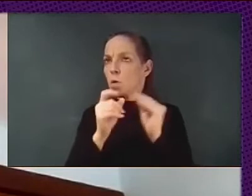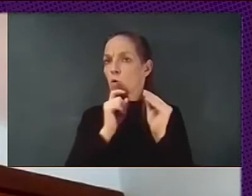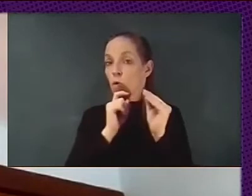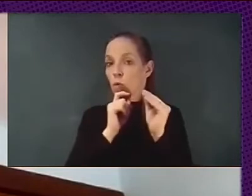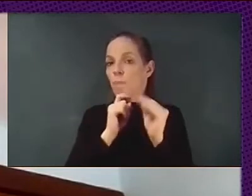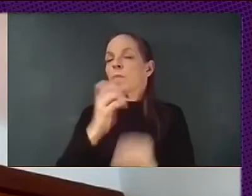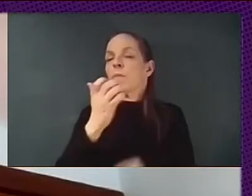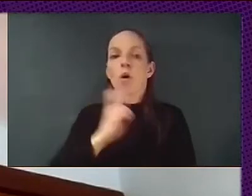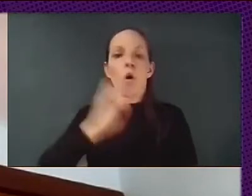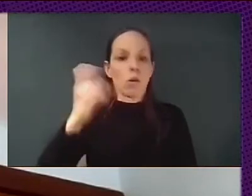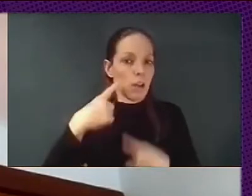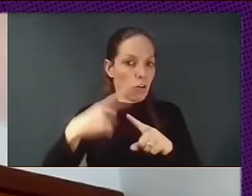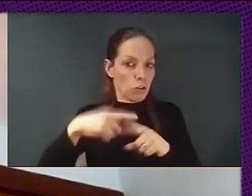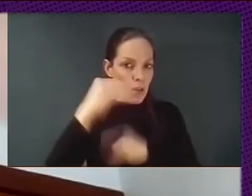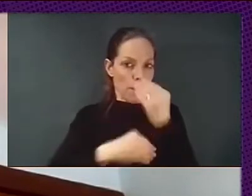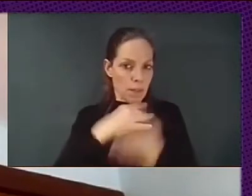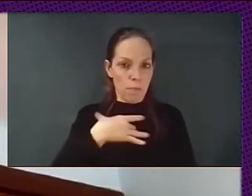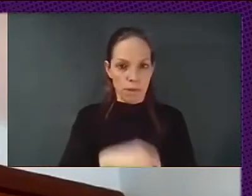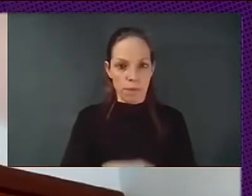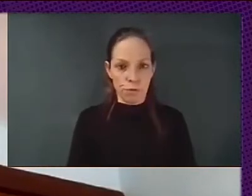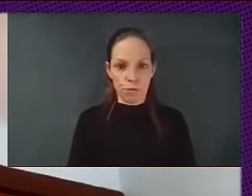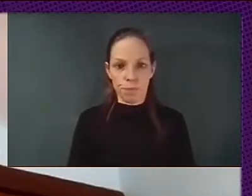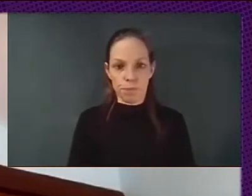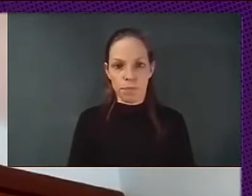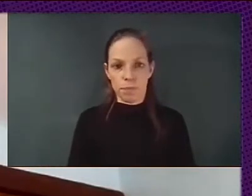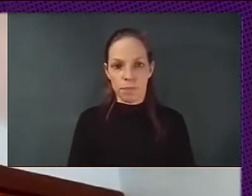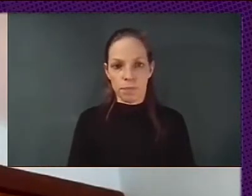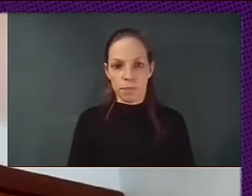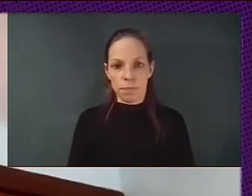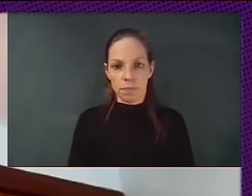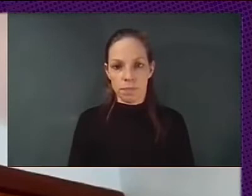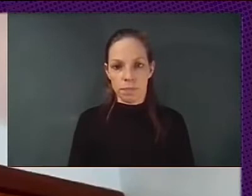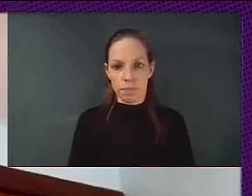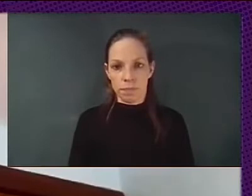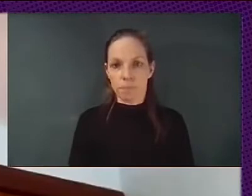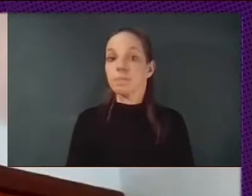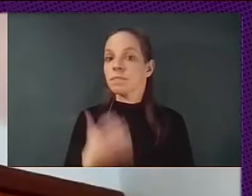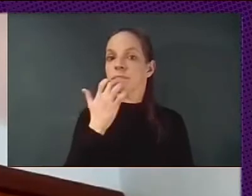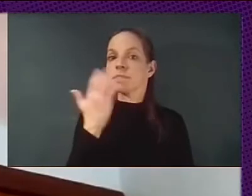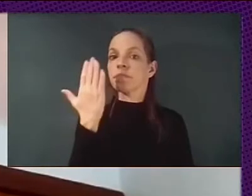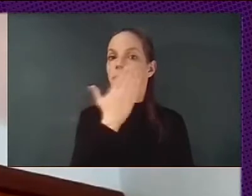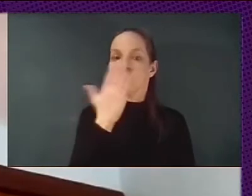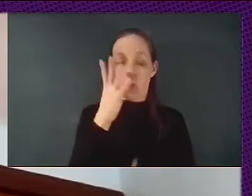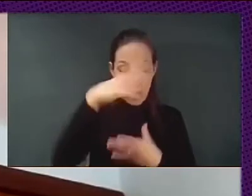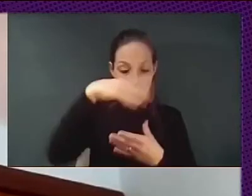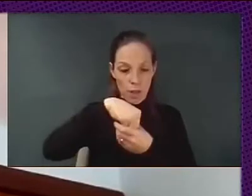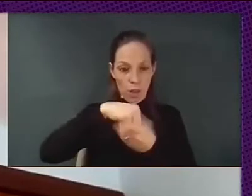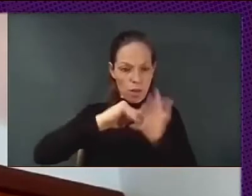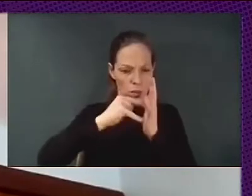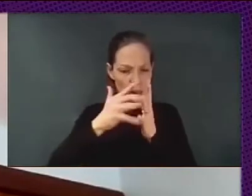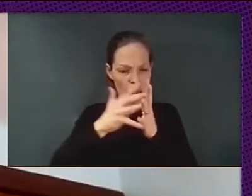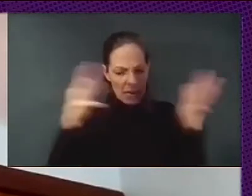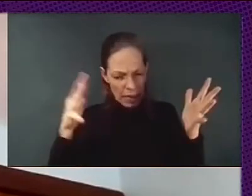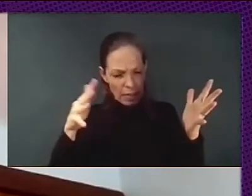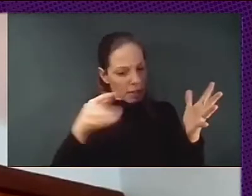start replacing the big tech out of schools, right? Educating people about alternatives. I have a guide